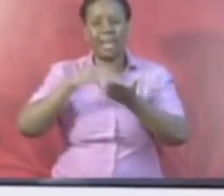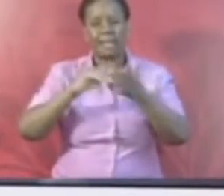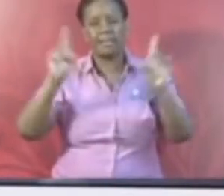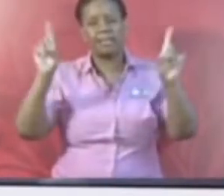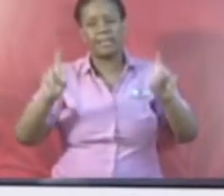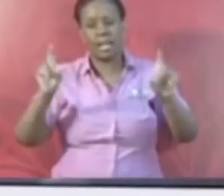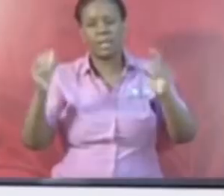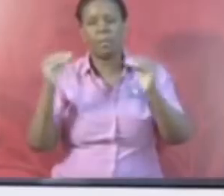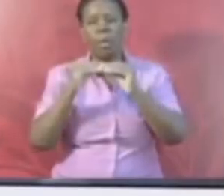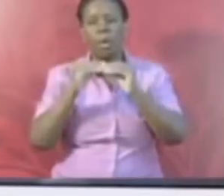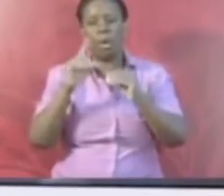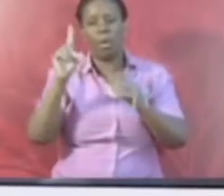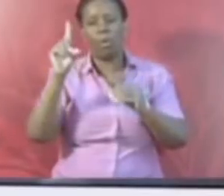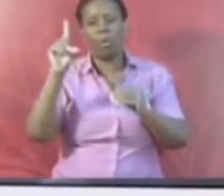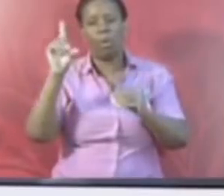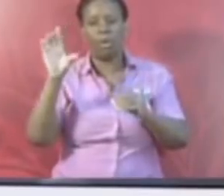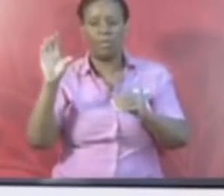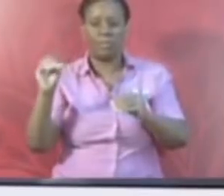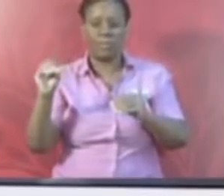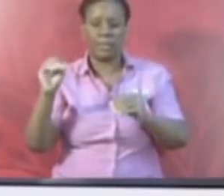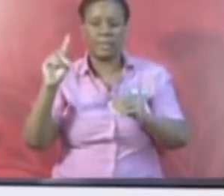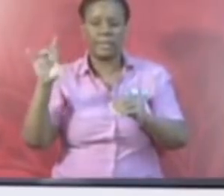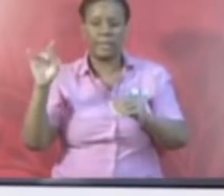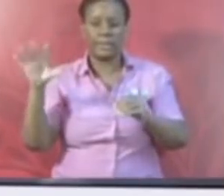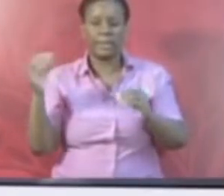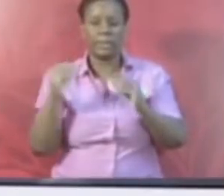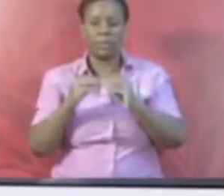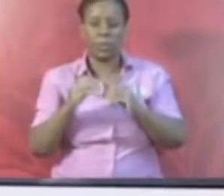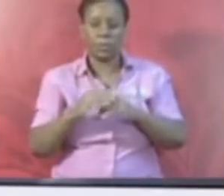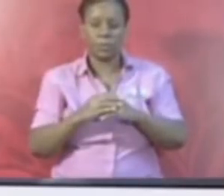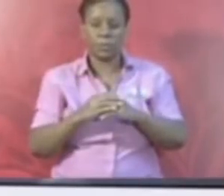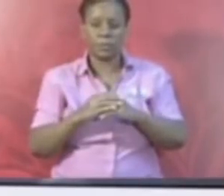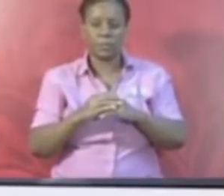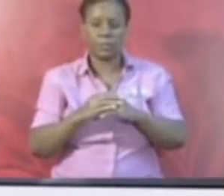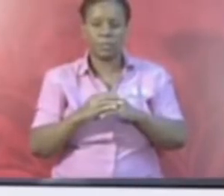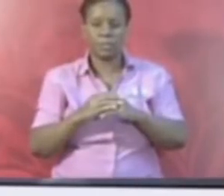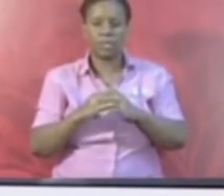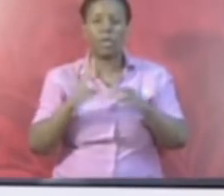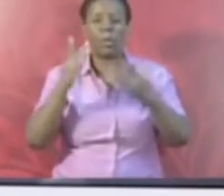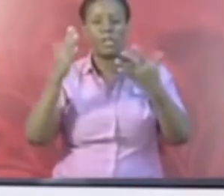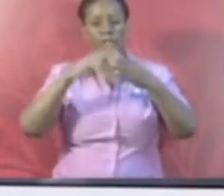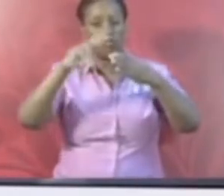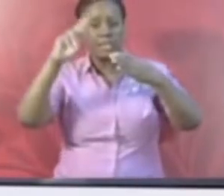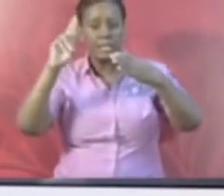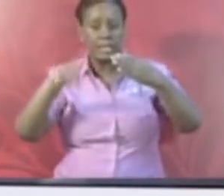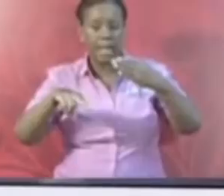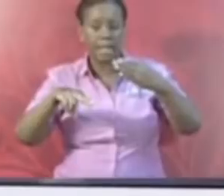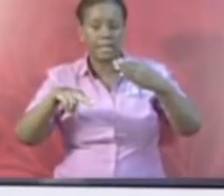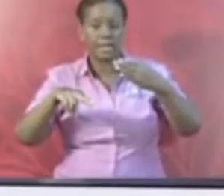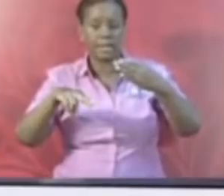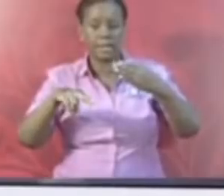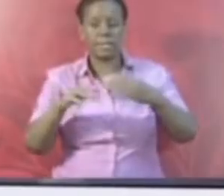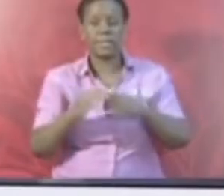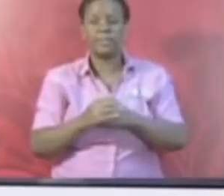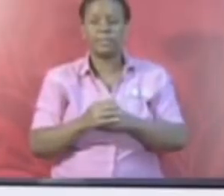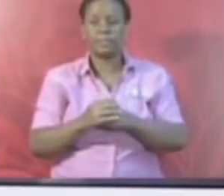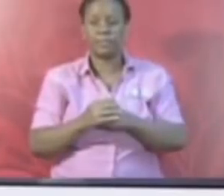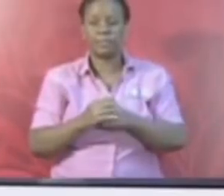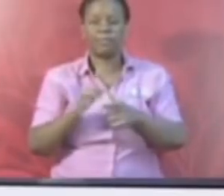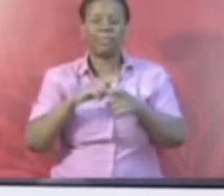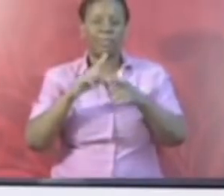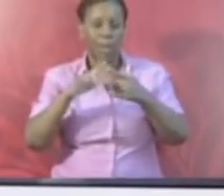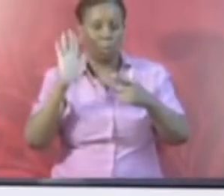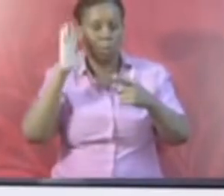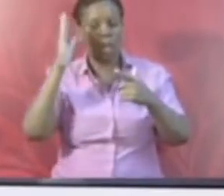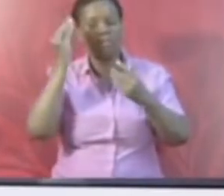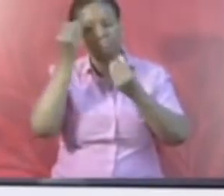150 of those individuals. Once we get the results of those individuals, we will subsequently put them into different groups based on their